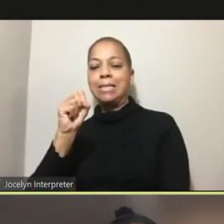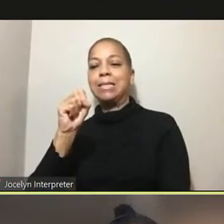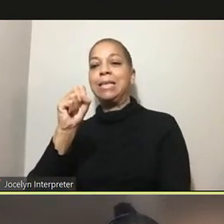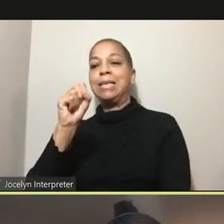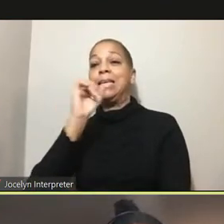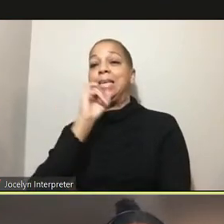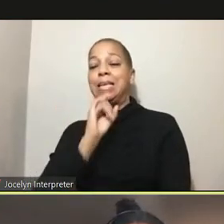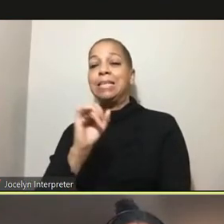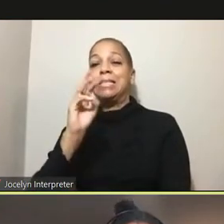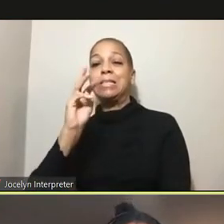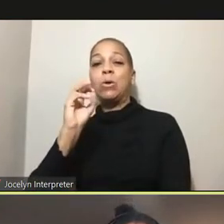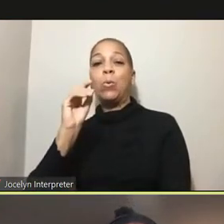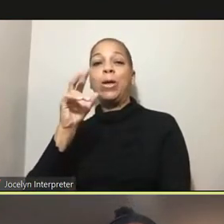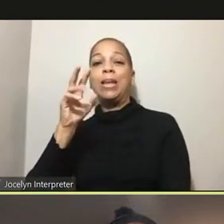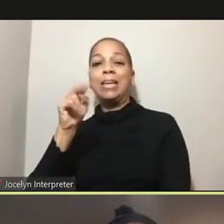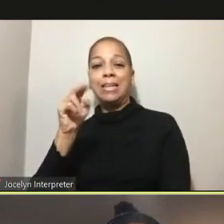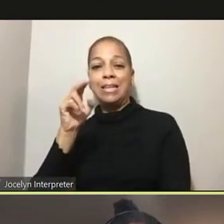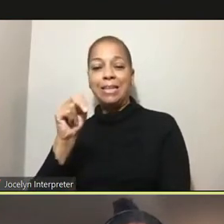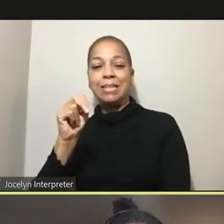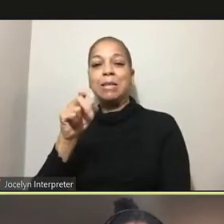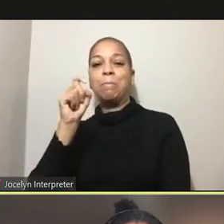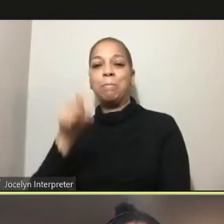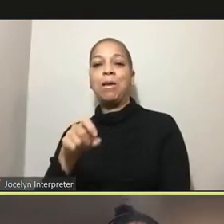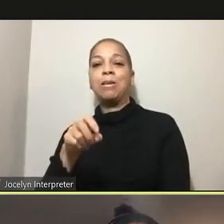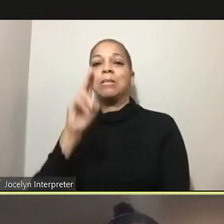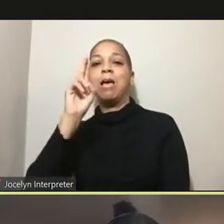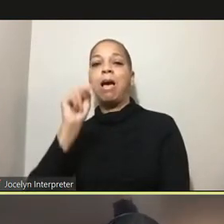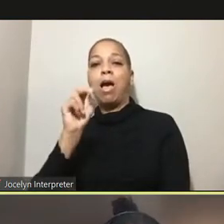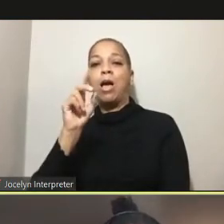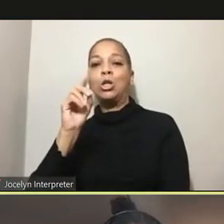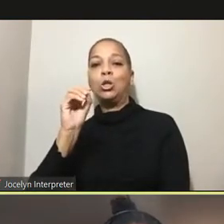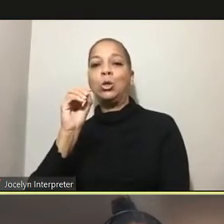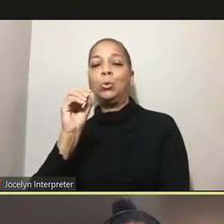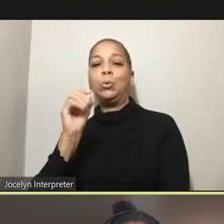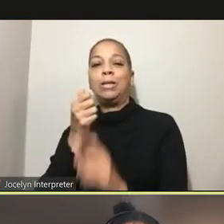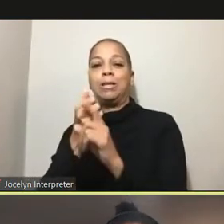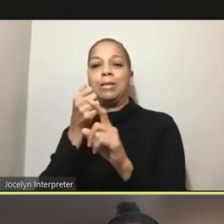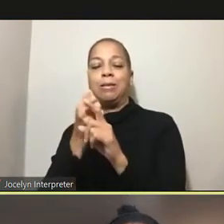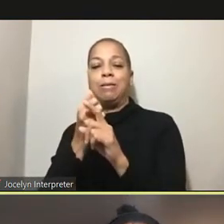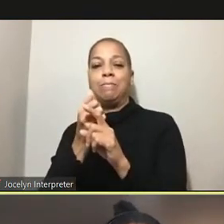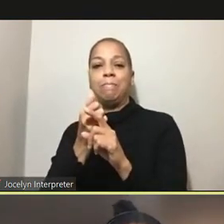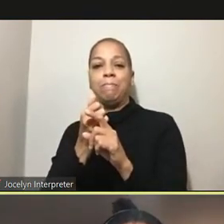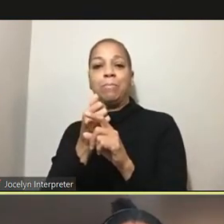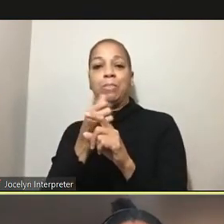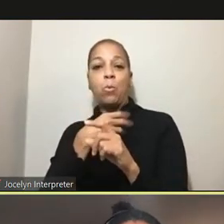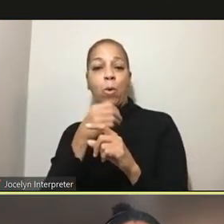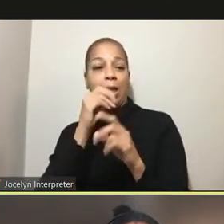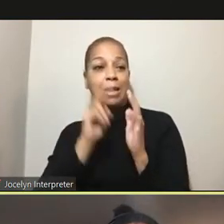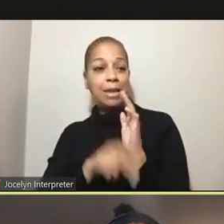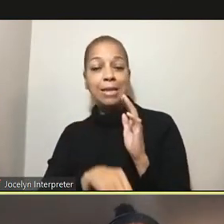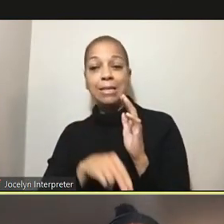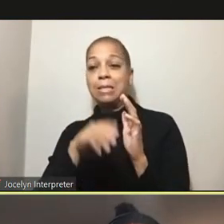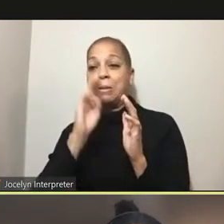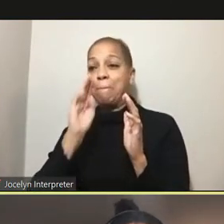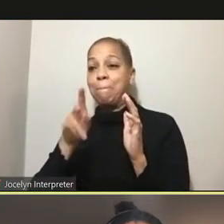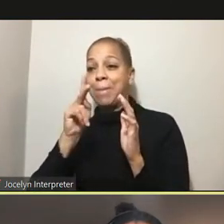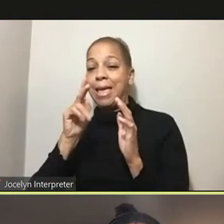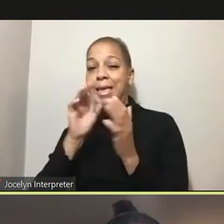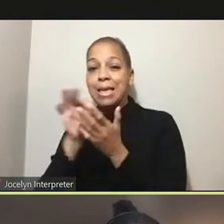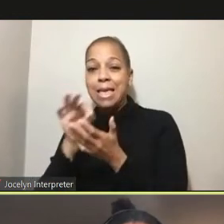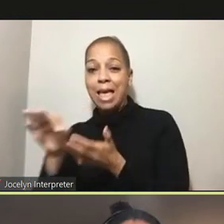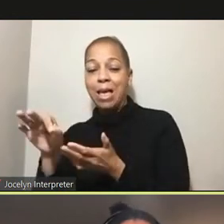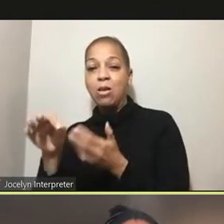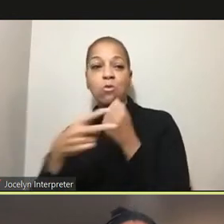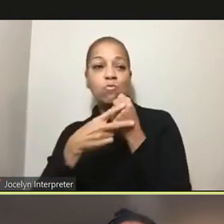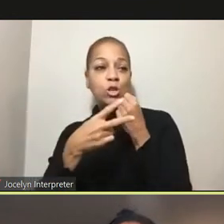the construction of it, the holder of it, the powers that are in the bank accounts, the reserves,